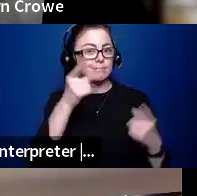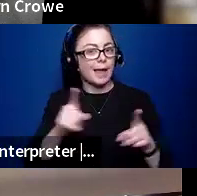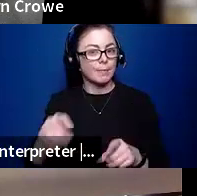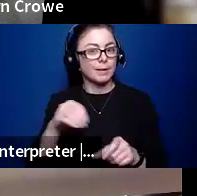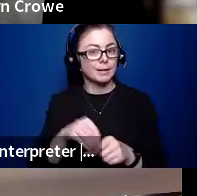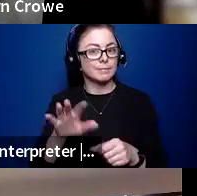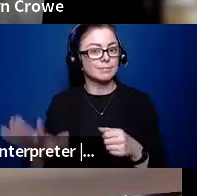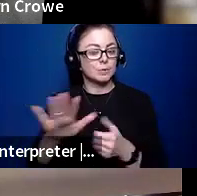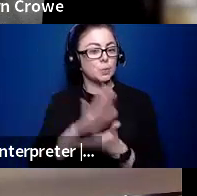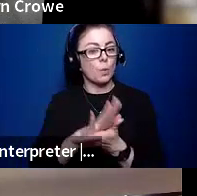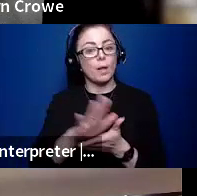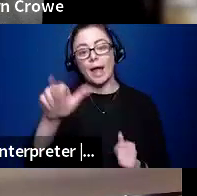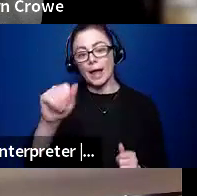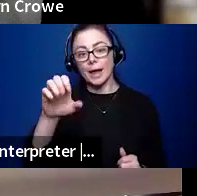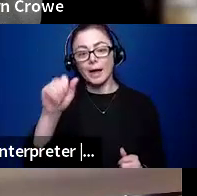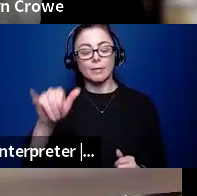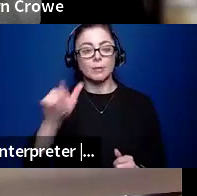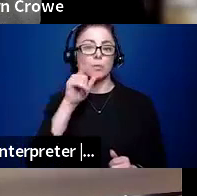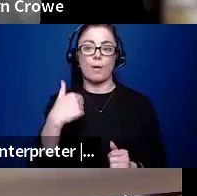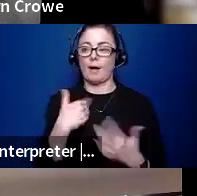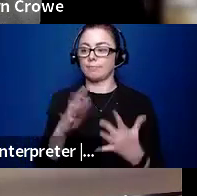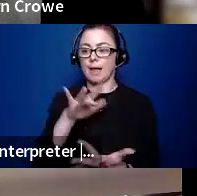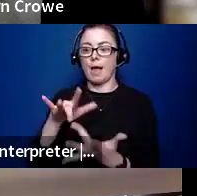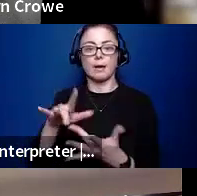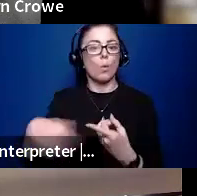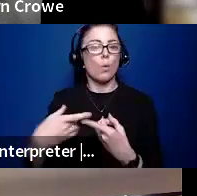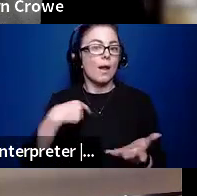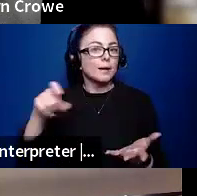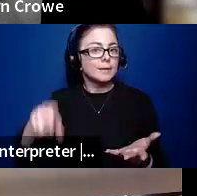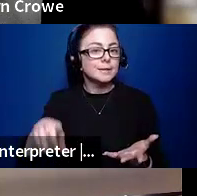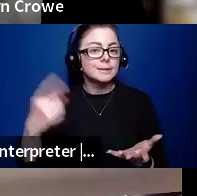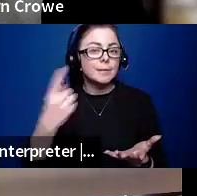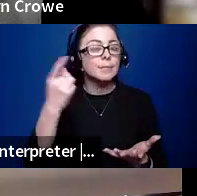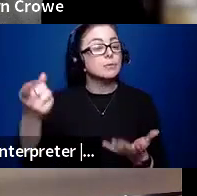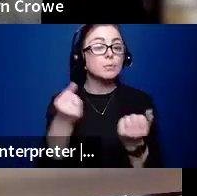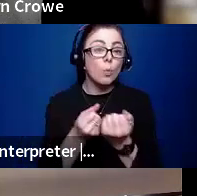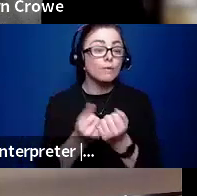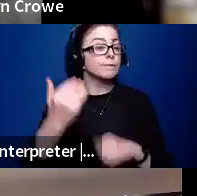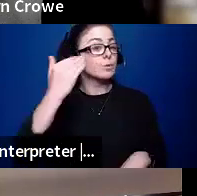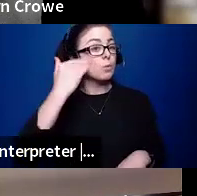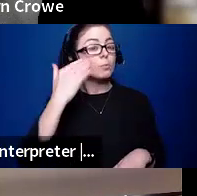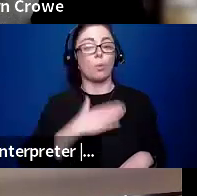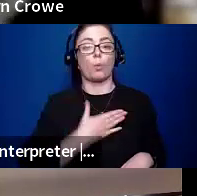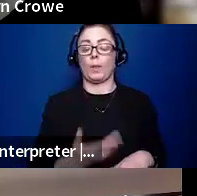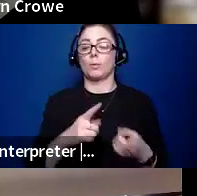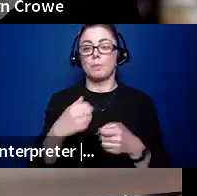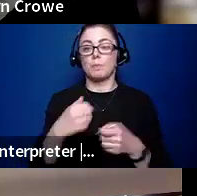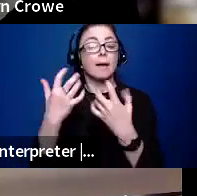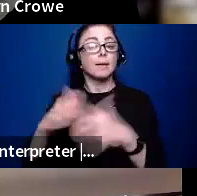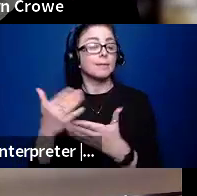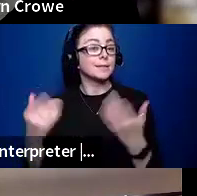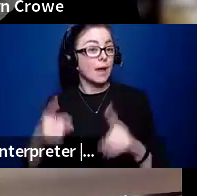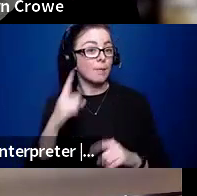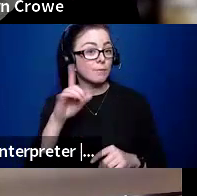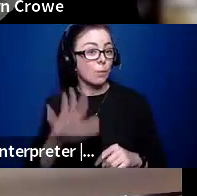The AEA is who I contact when I need something. They're supportive, knowledgeable, and willing to help make things happen for the students. The